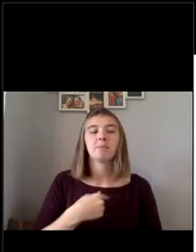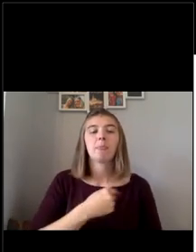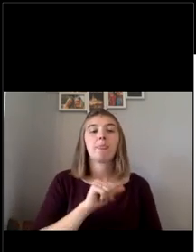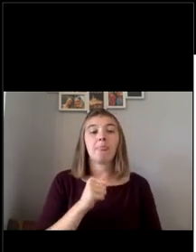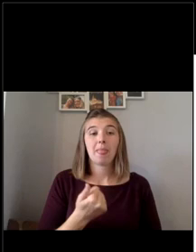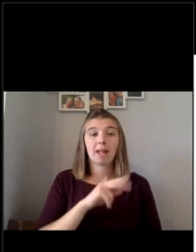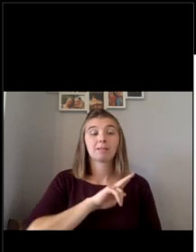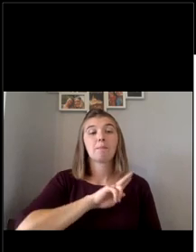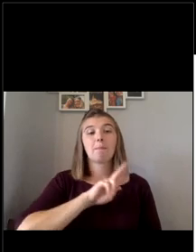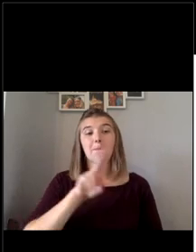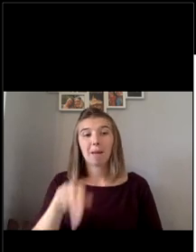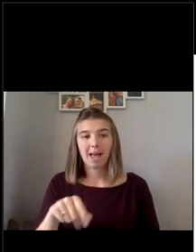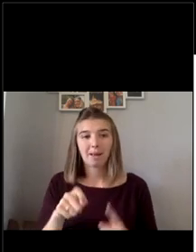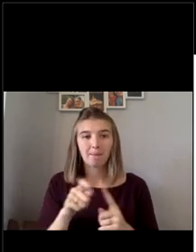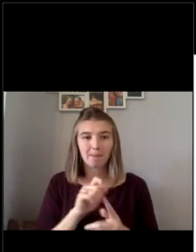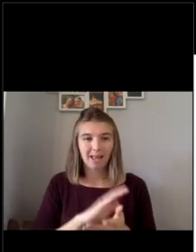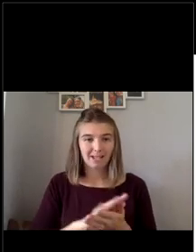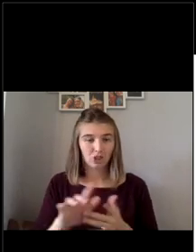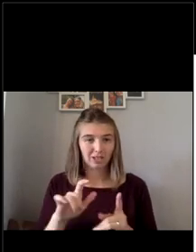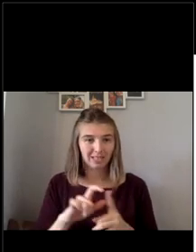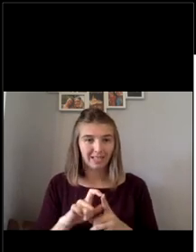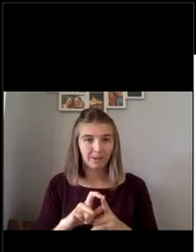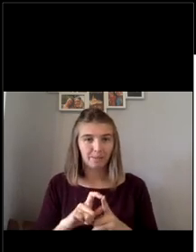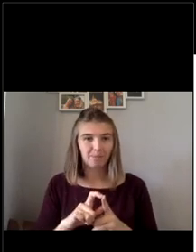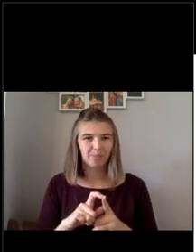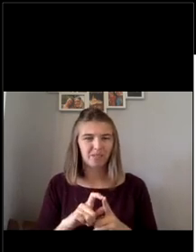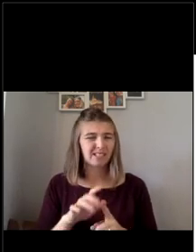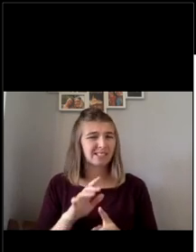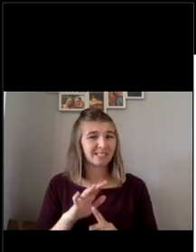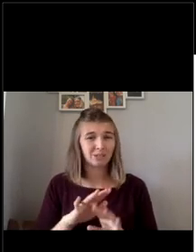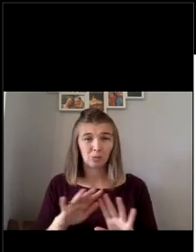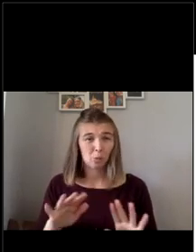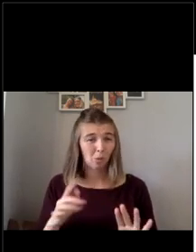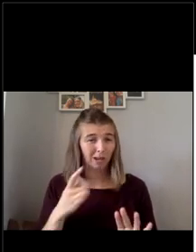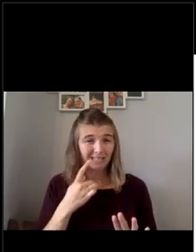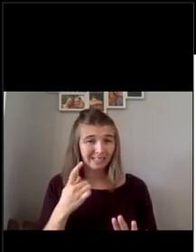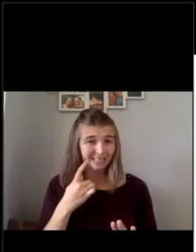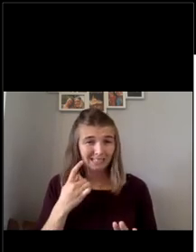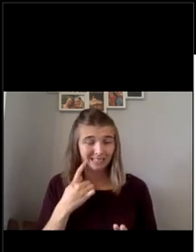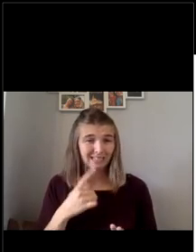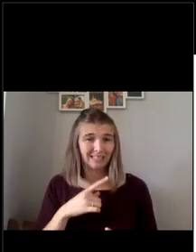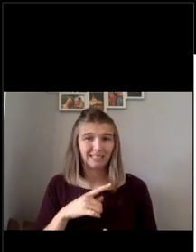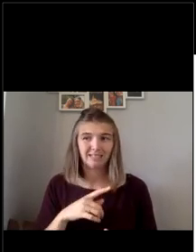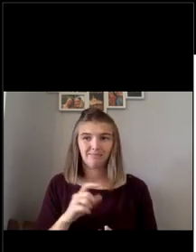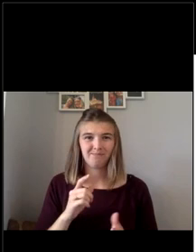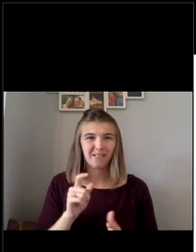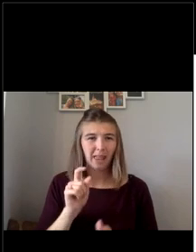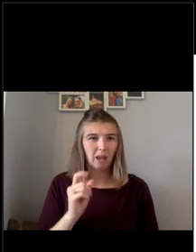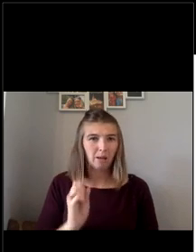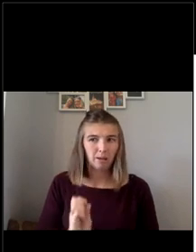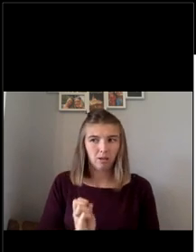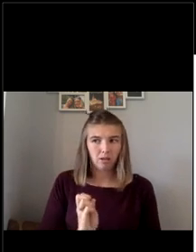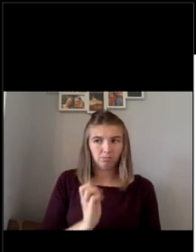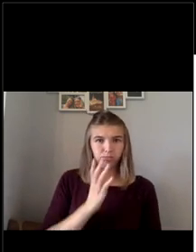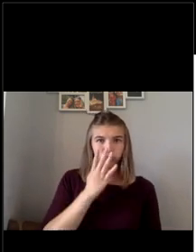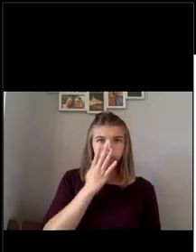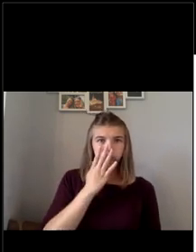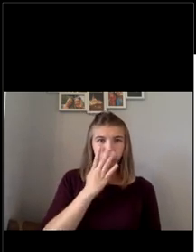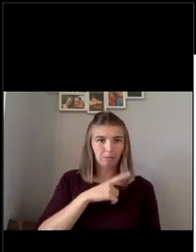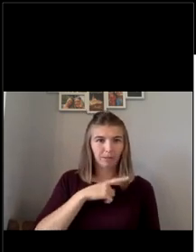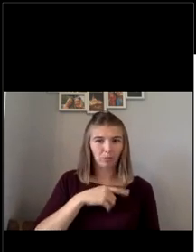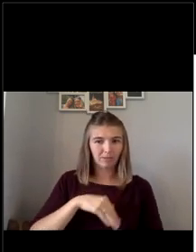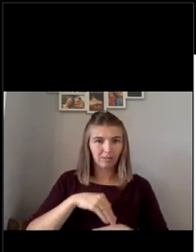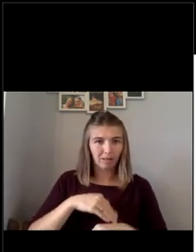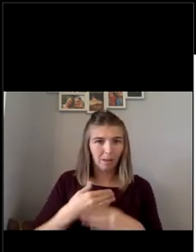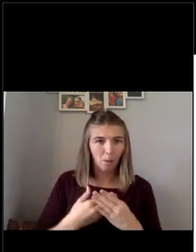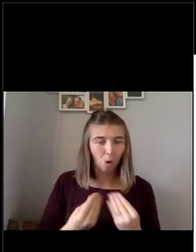program, but it wasn't really easy to come back. I was very embarrassed for having taken the time off, that